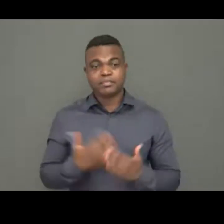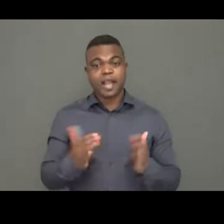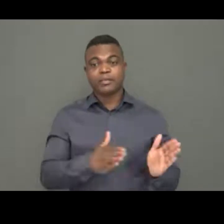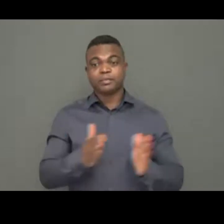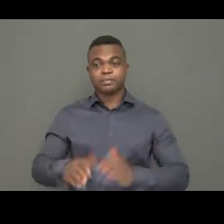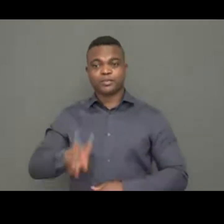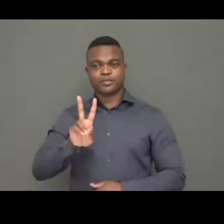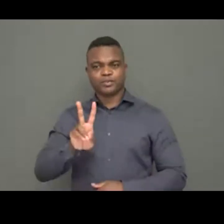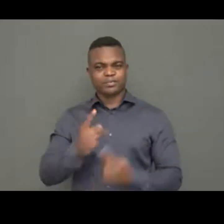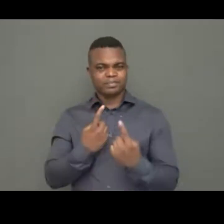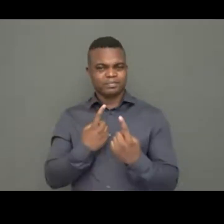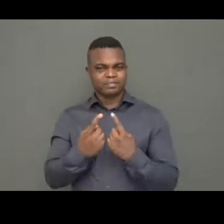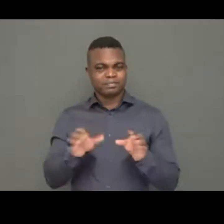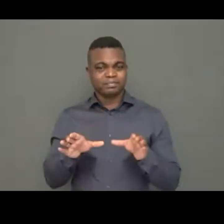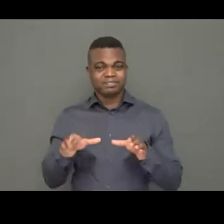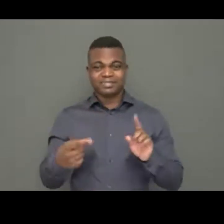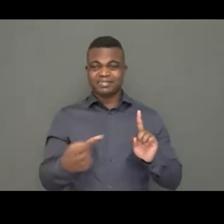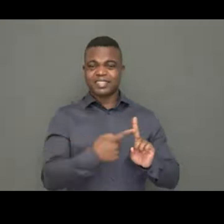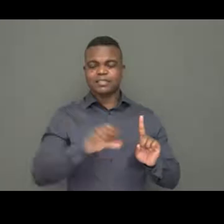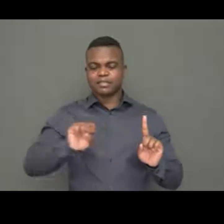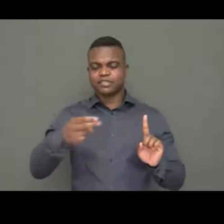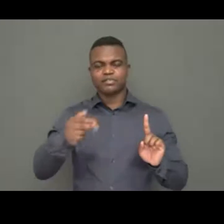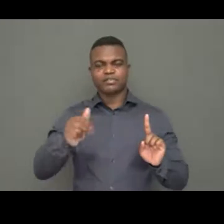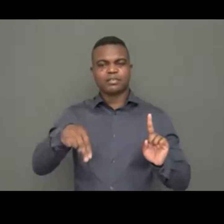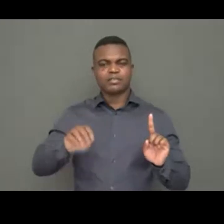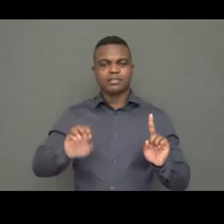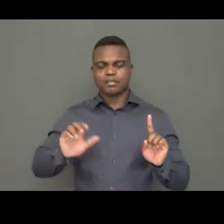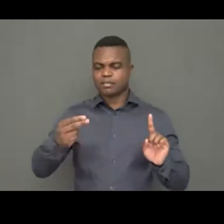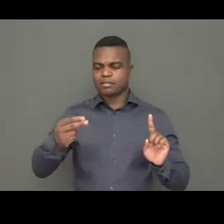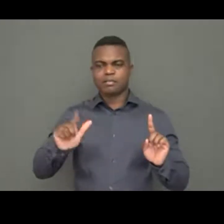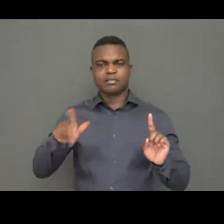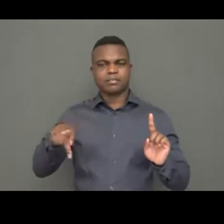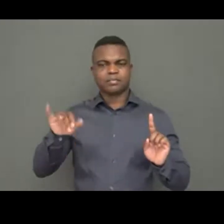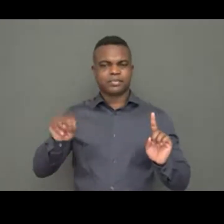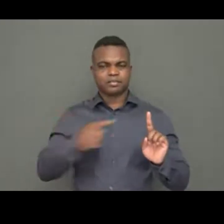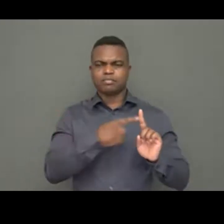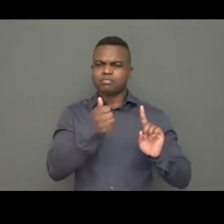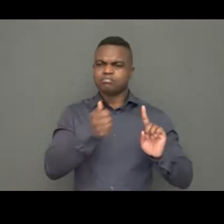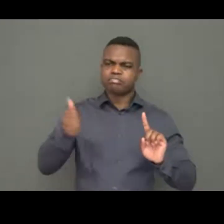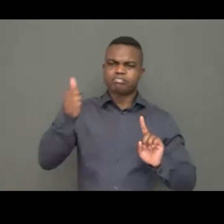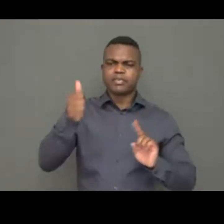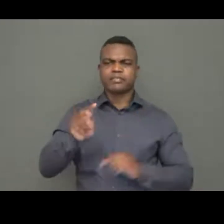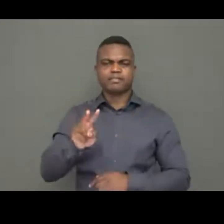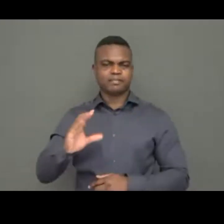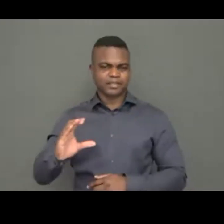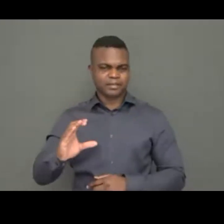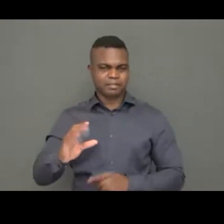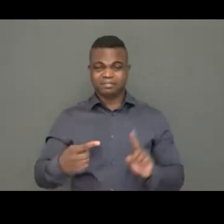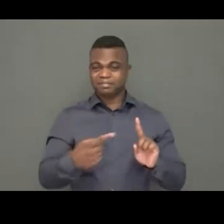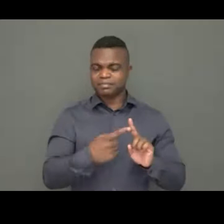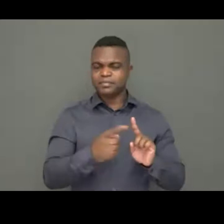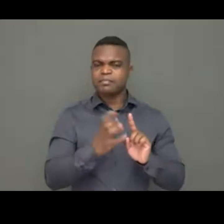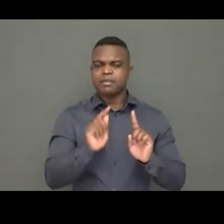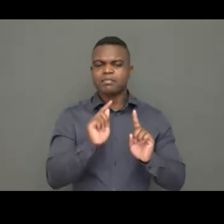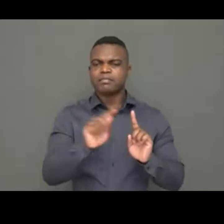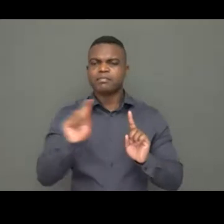Christi. And we'll have panelists from CBN Global, Tier from Fund Ireland and Abilis Foundation.